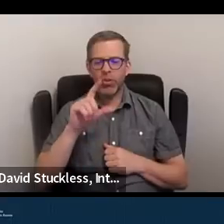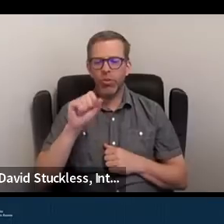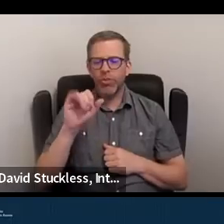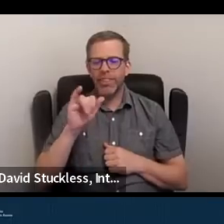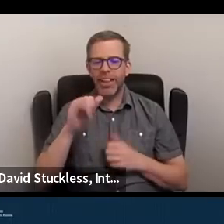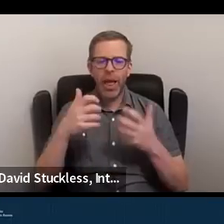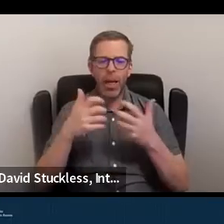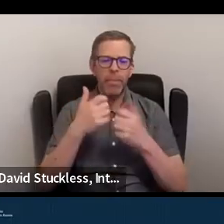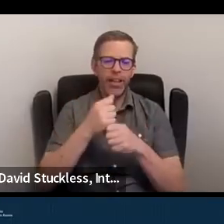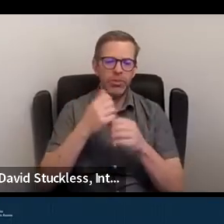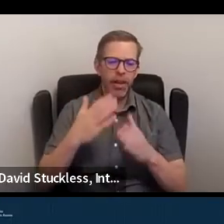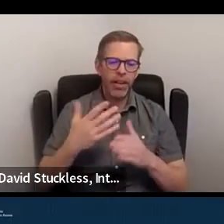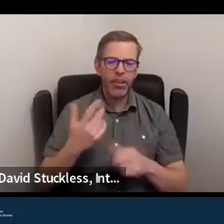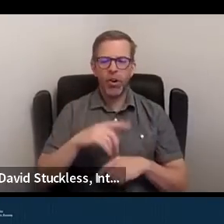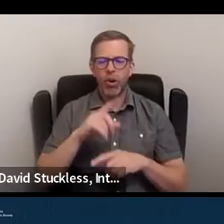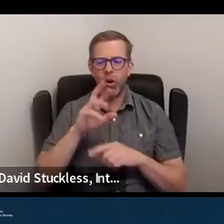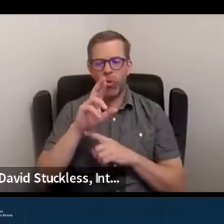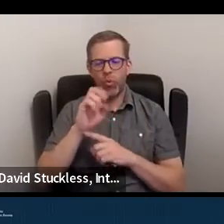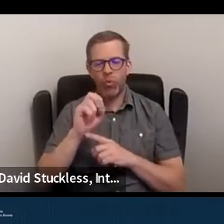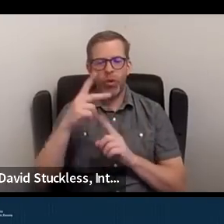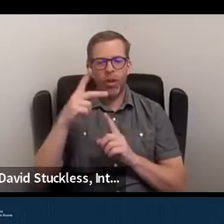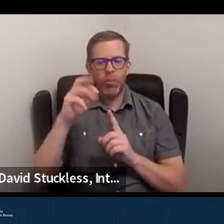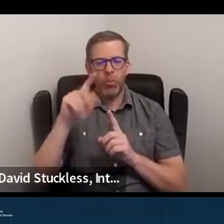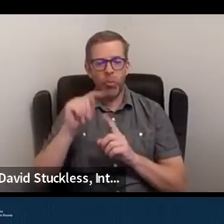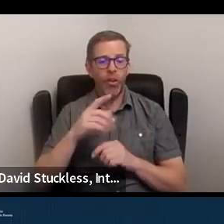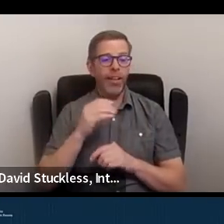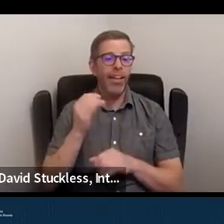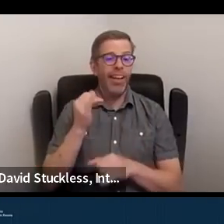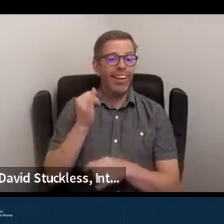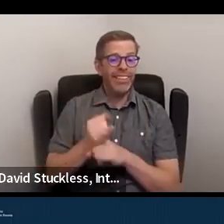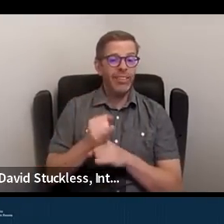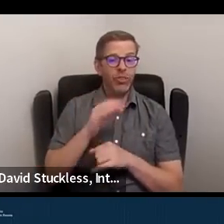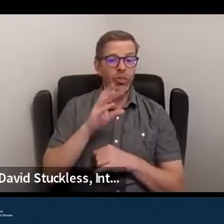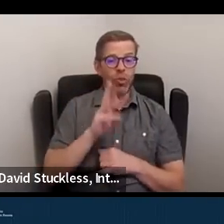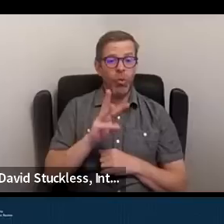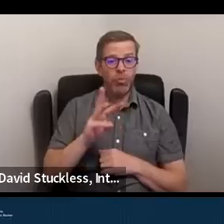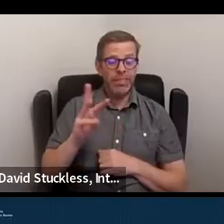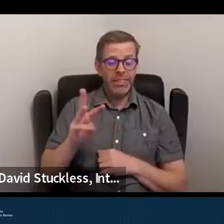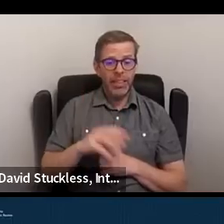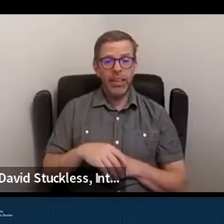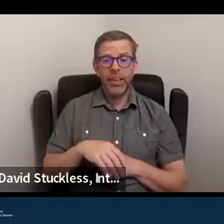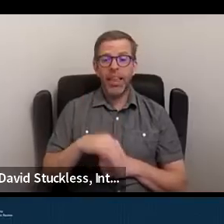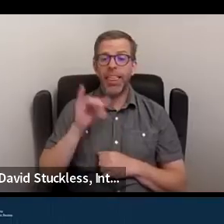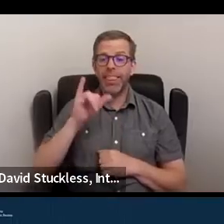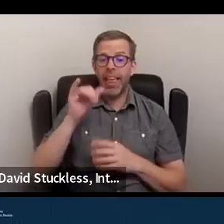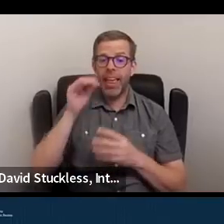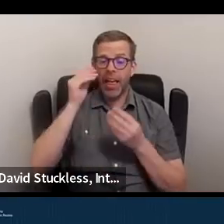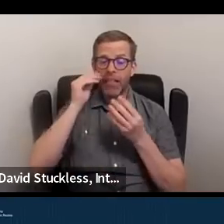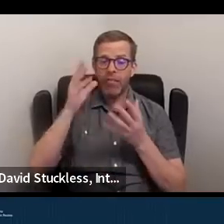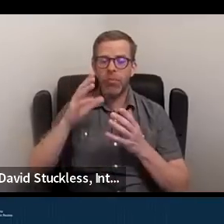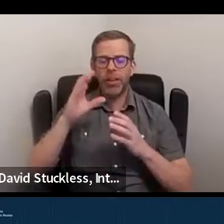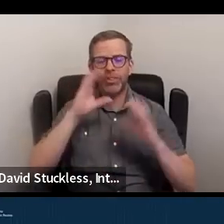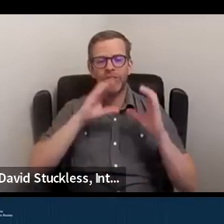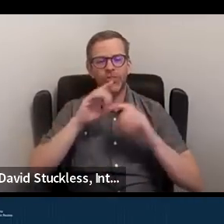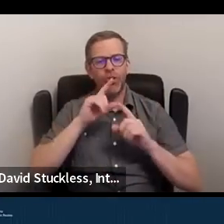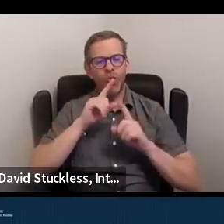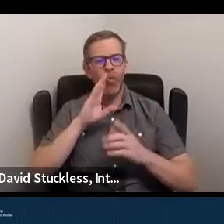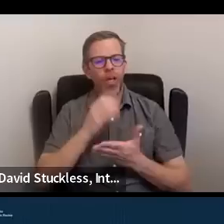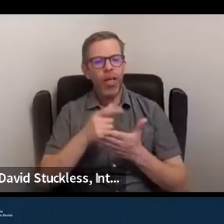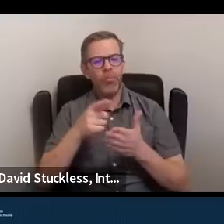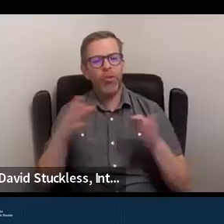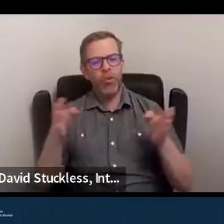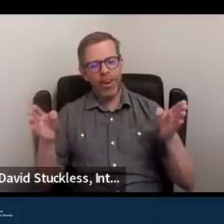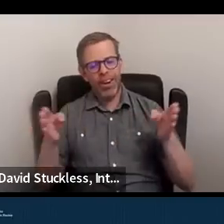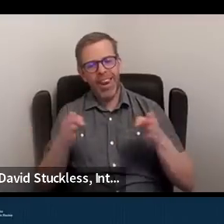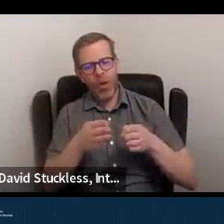or Report and the Institute websites, that information, the search results will help you narrow